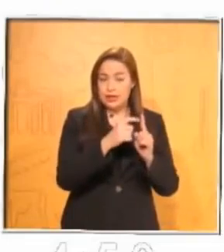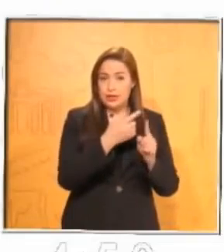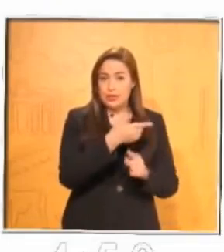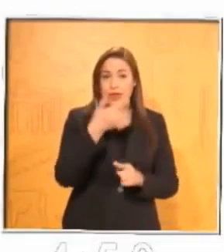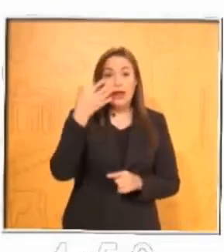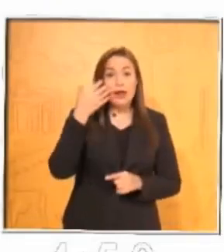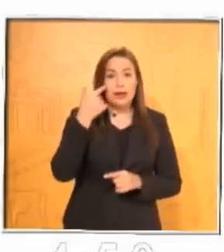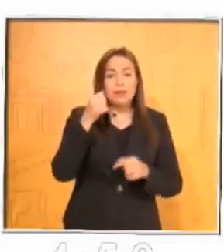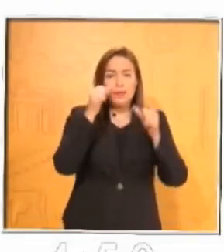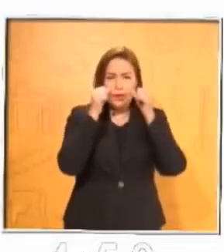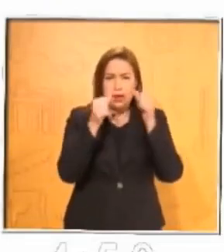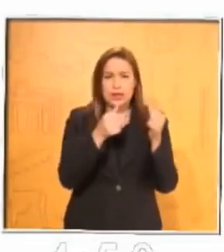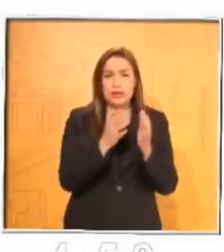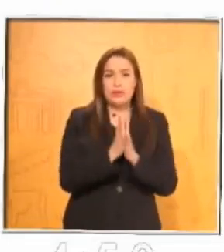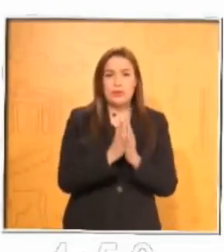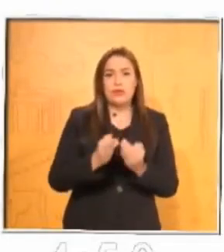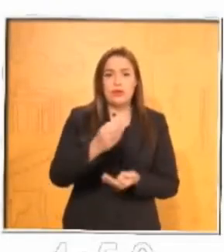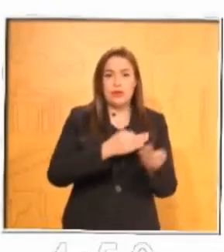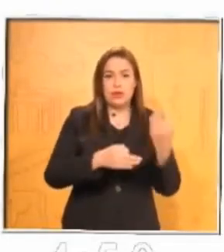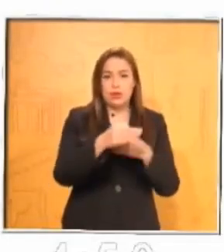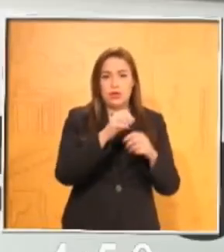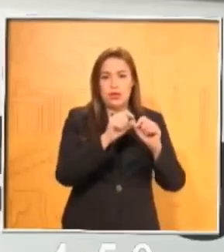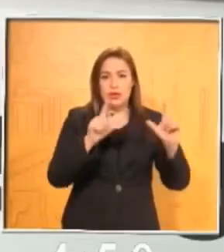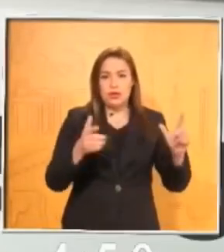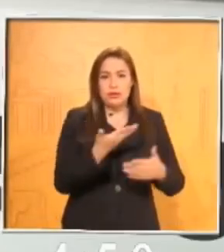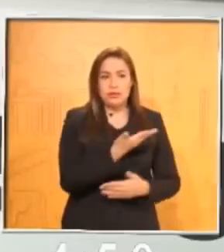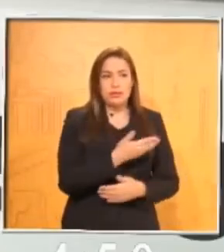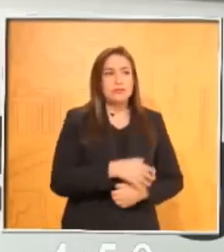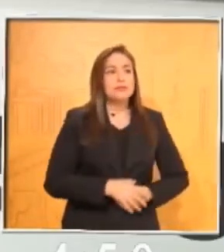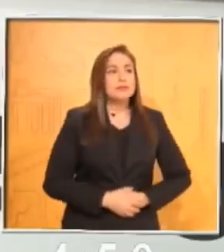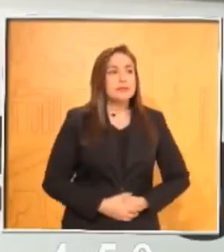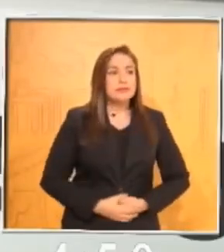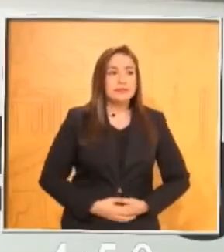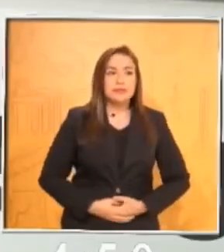Pay attention, please, on the screen.